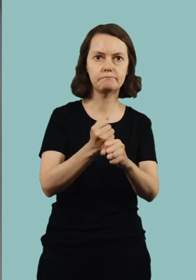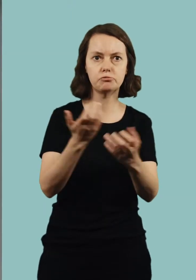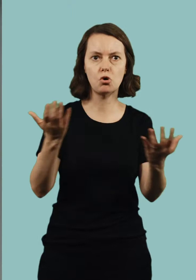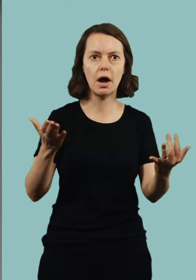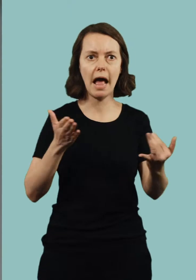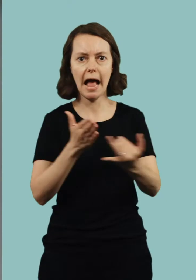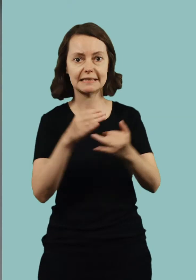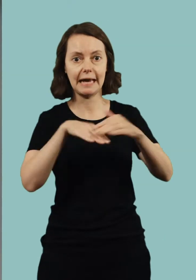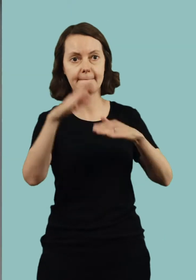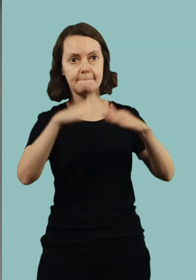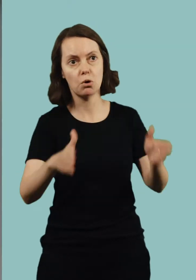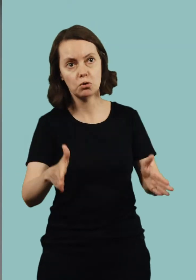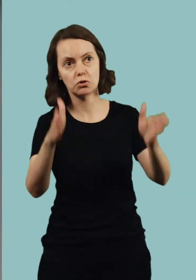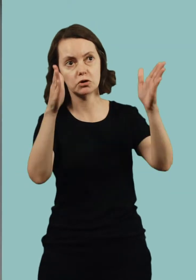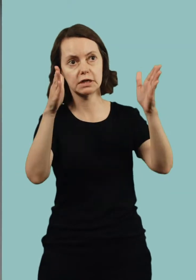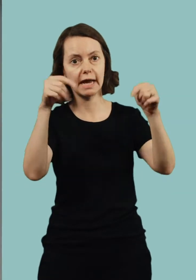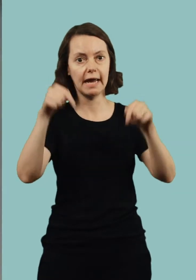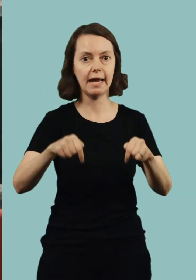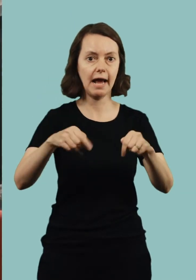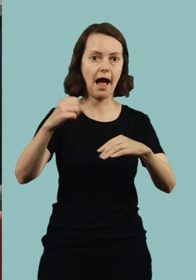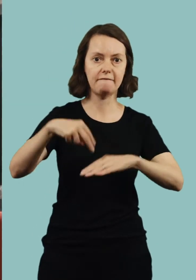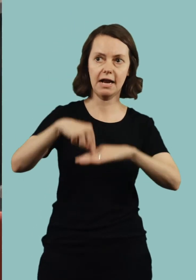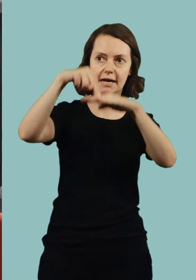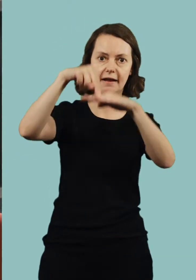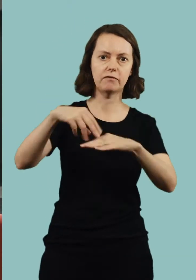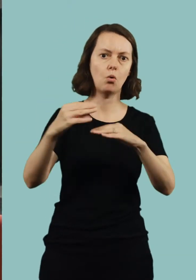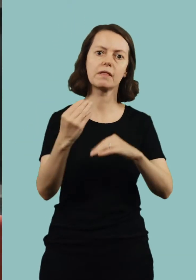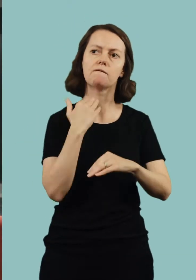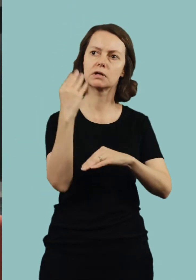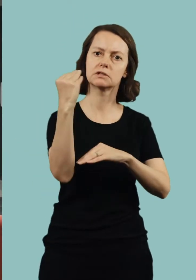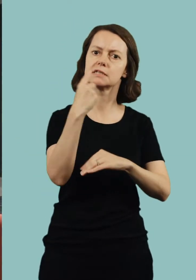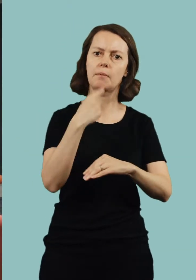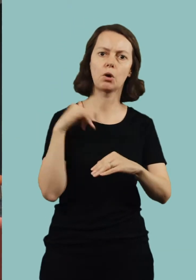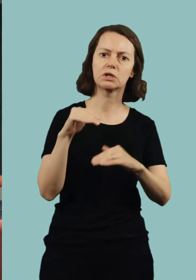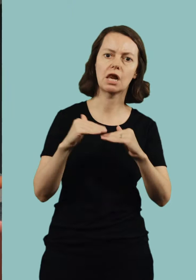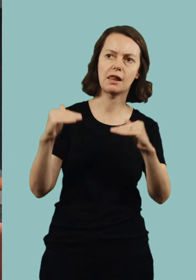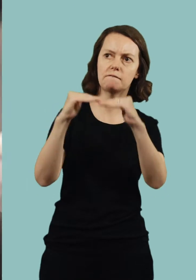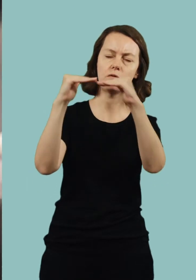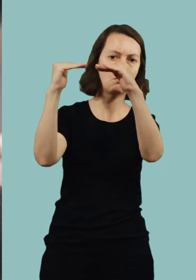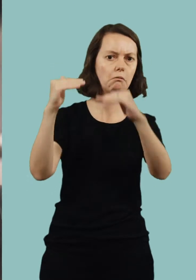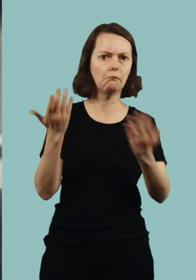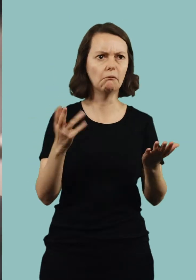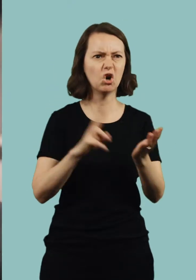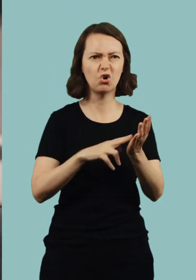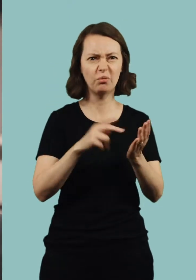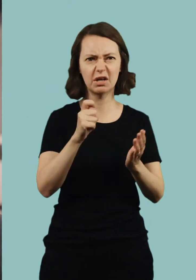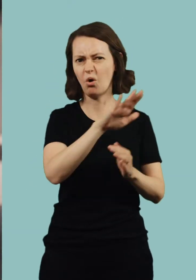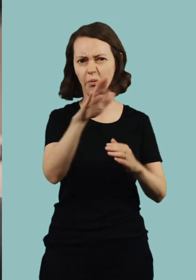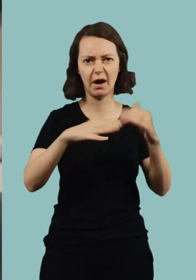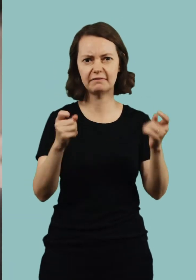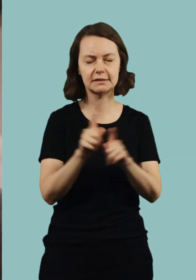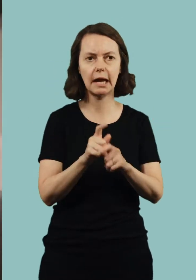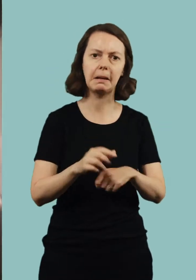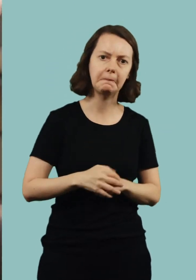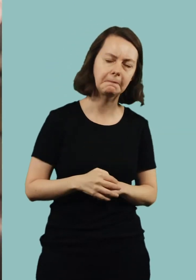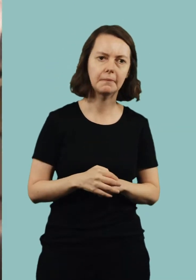for example, the accessibility of the facilities. We actually have voice announcements in our lifts, which is almost the norm these